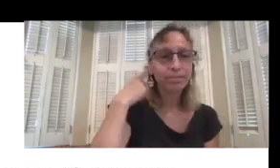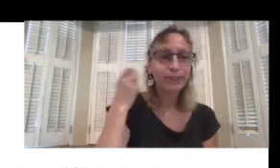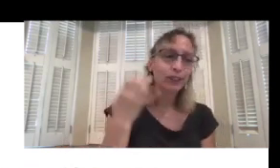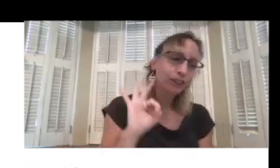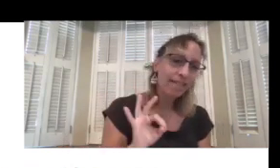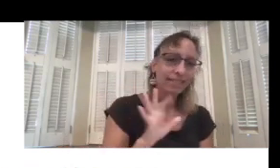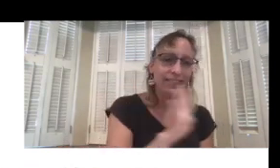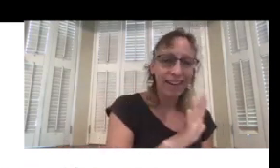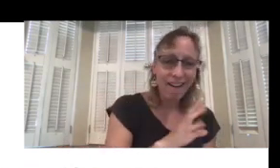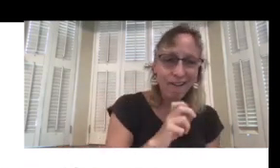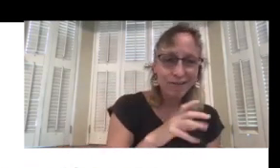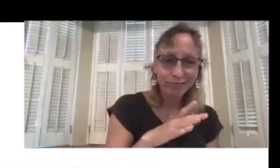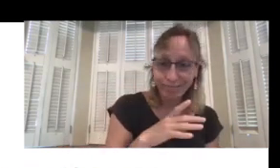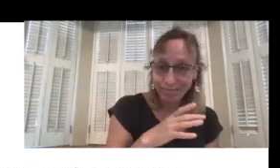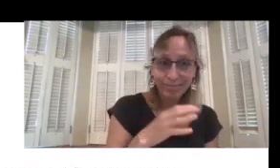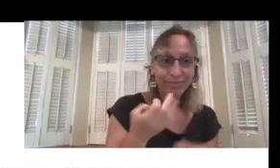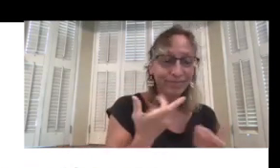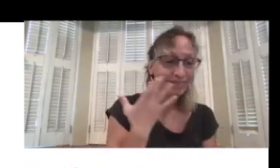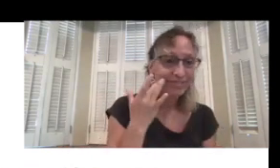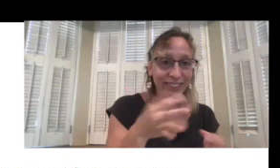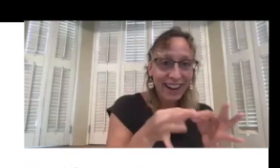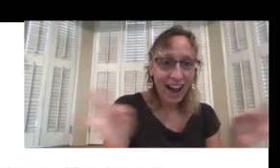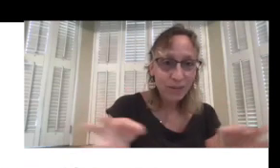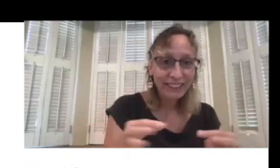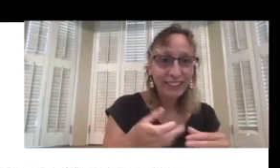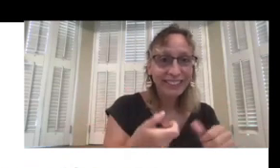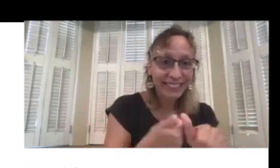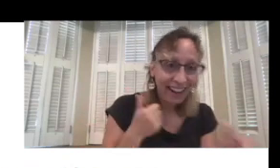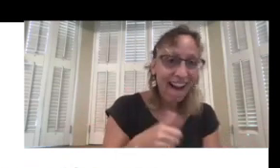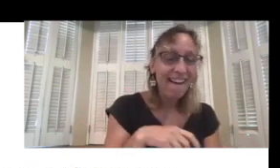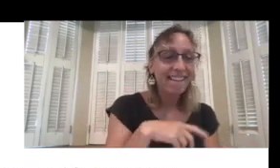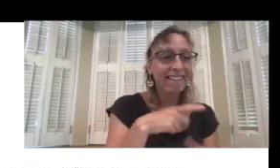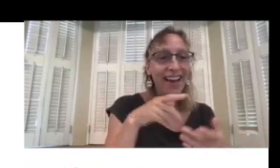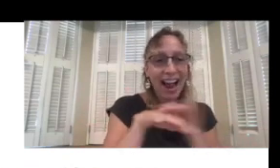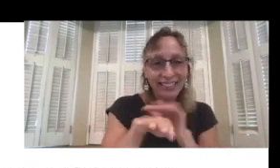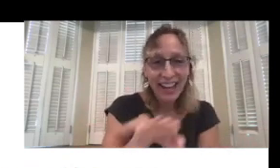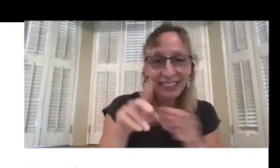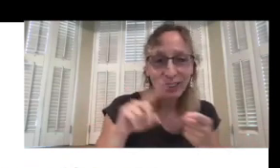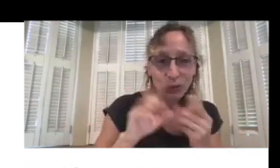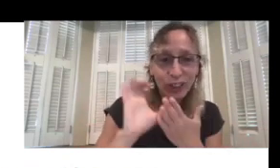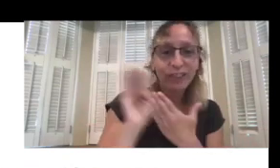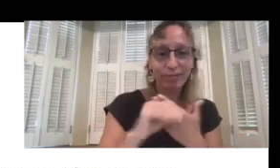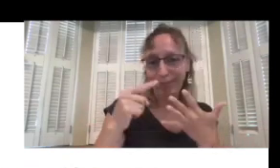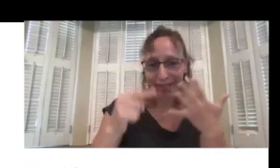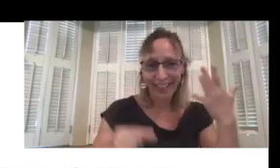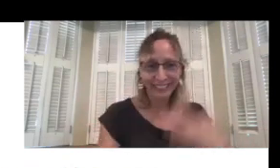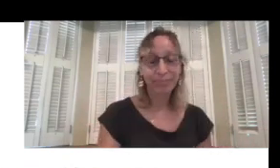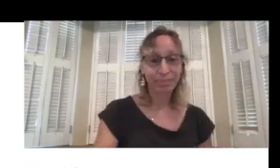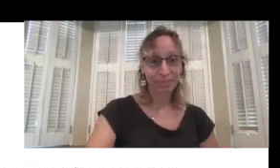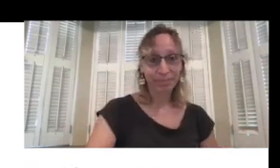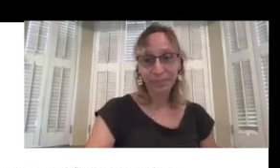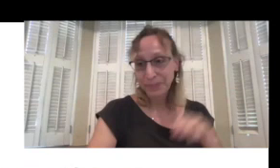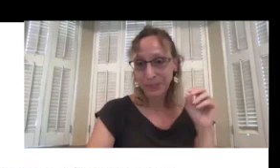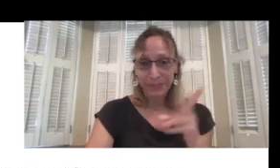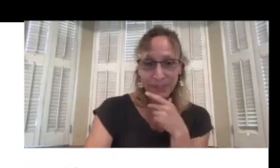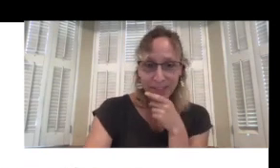So again, it's important to be mindful of what we write in the IEP. It's not because a person is deaf, but it might be because